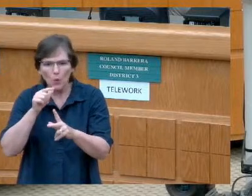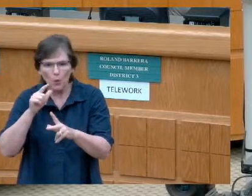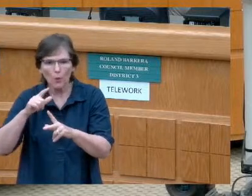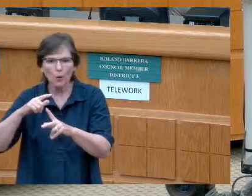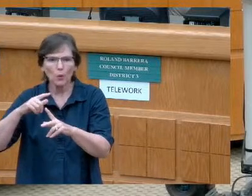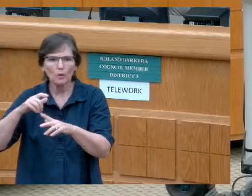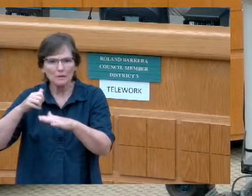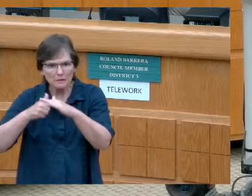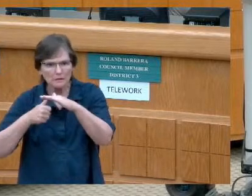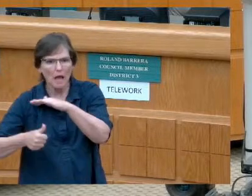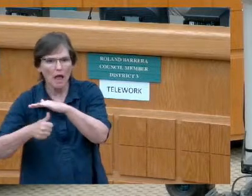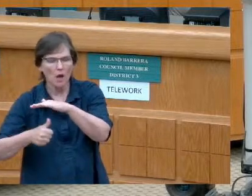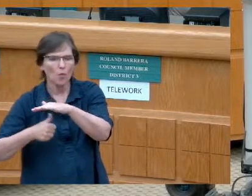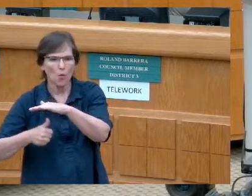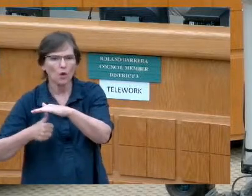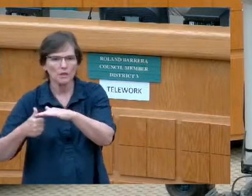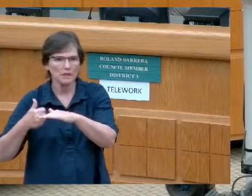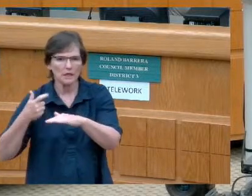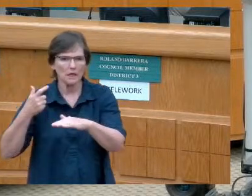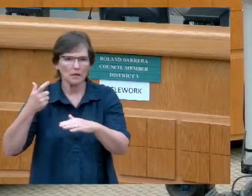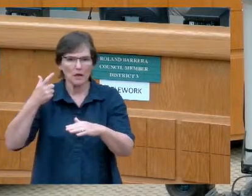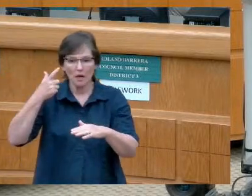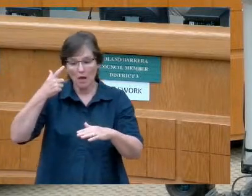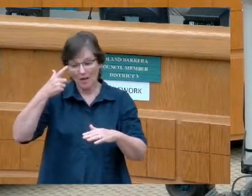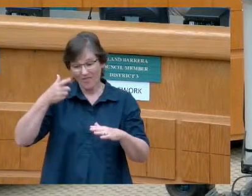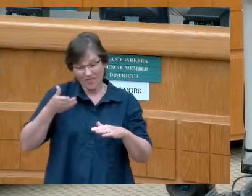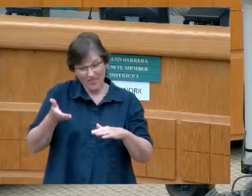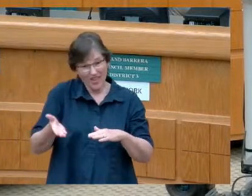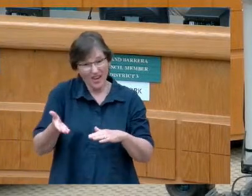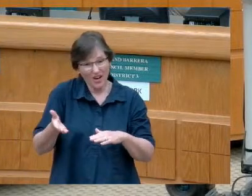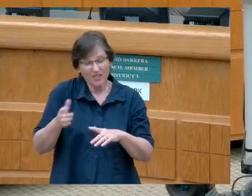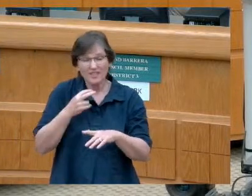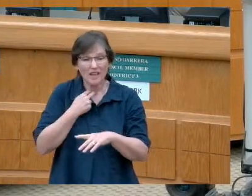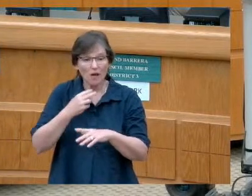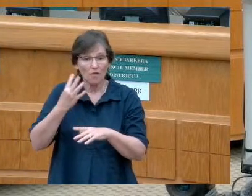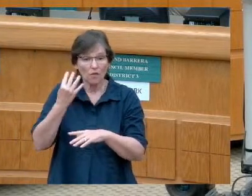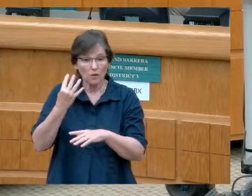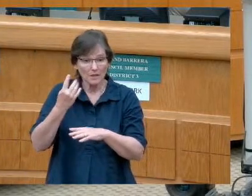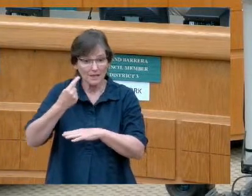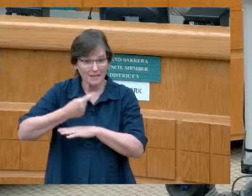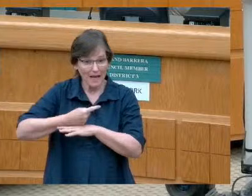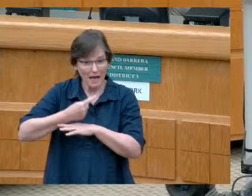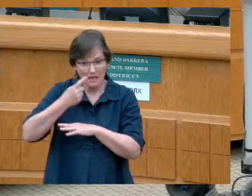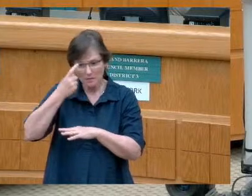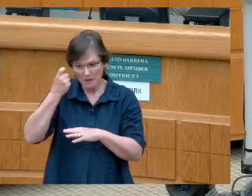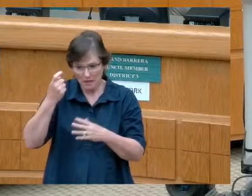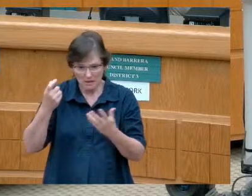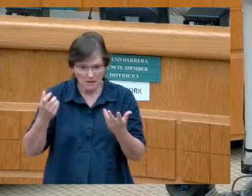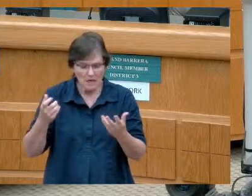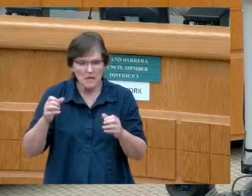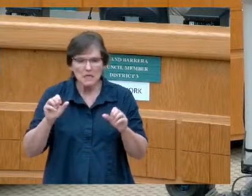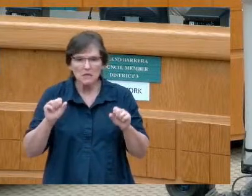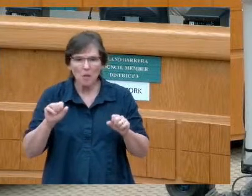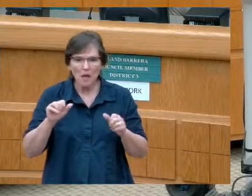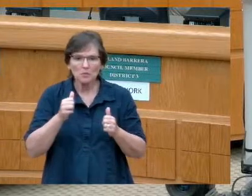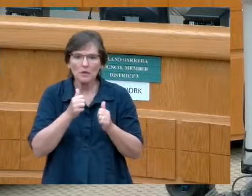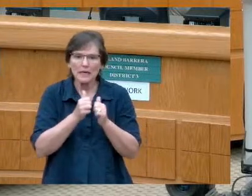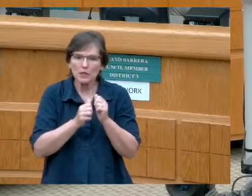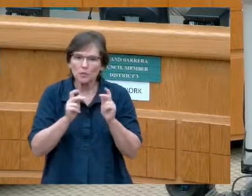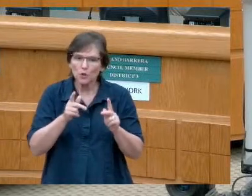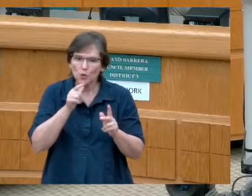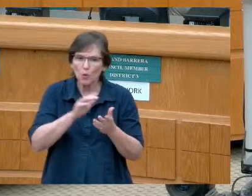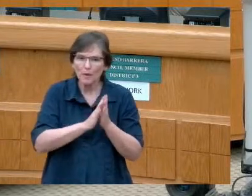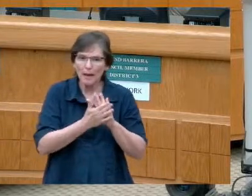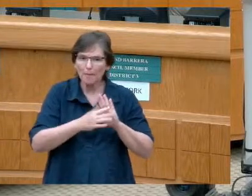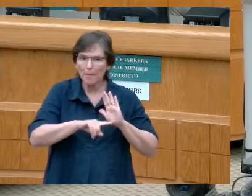positive case may only have close contact with 10 other people during the time they were ill.